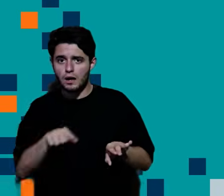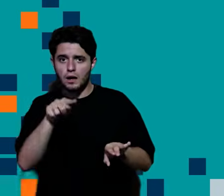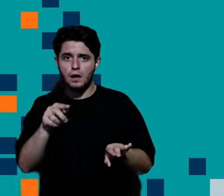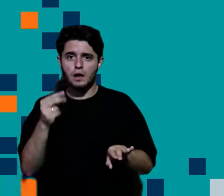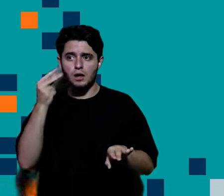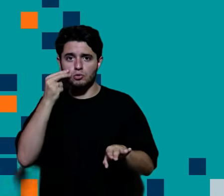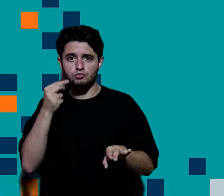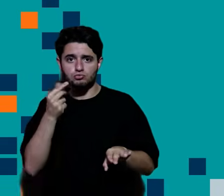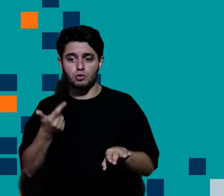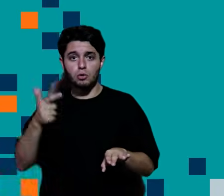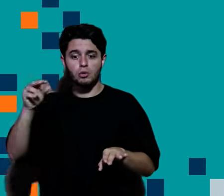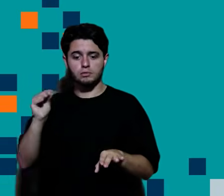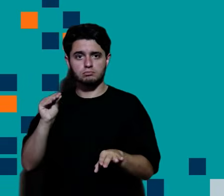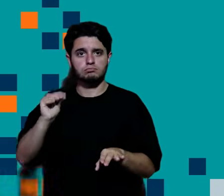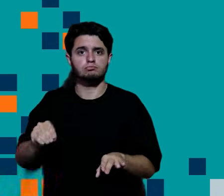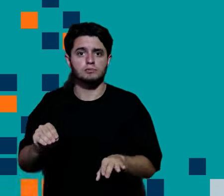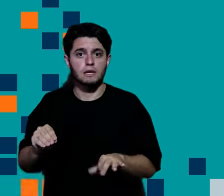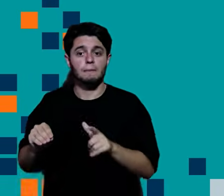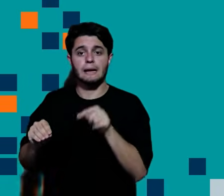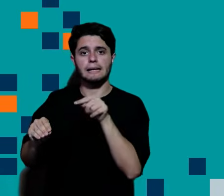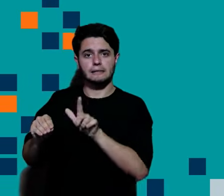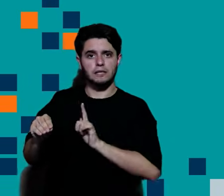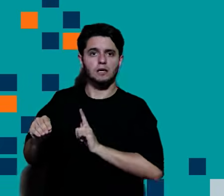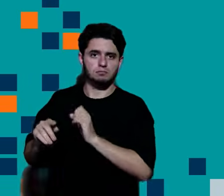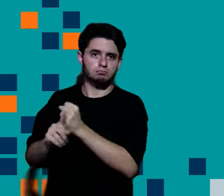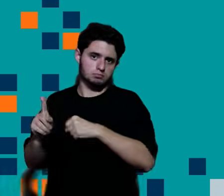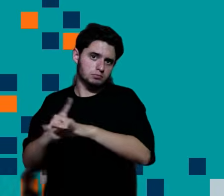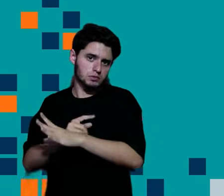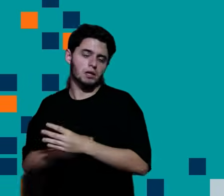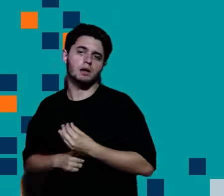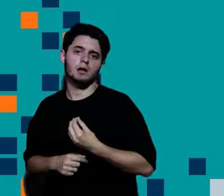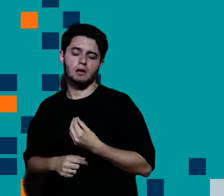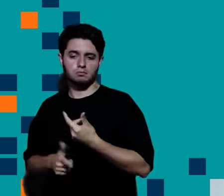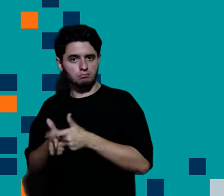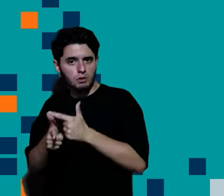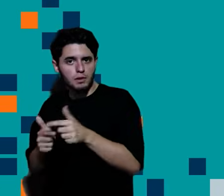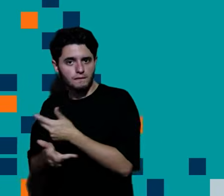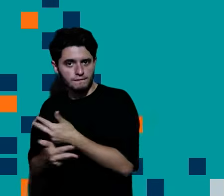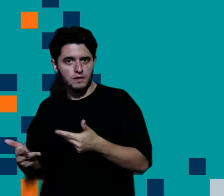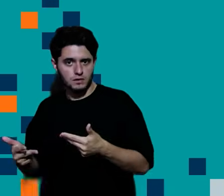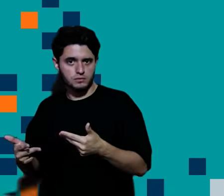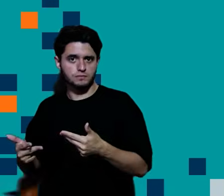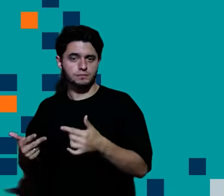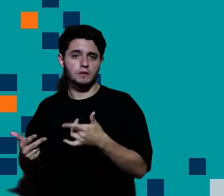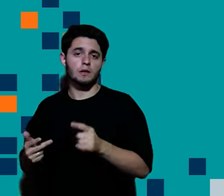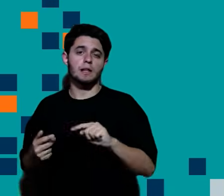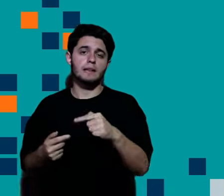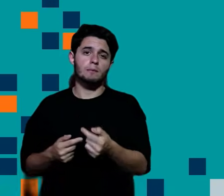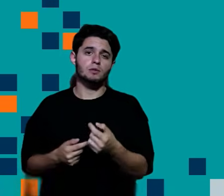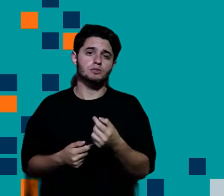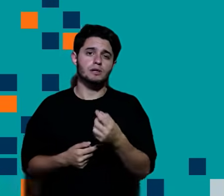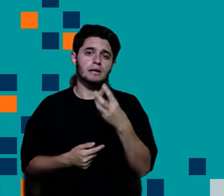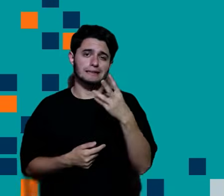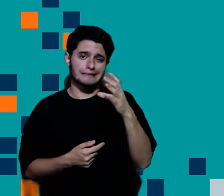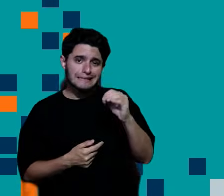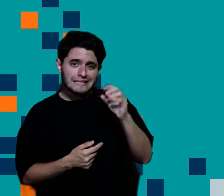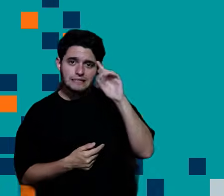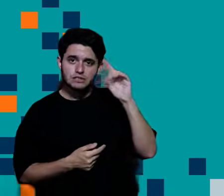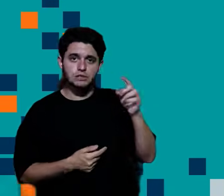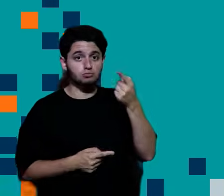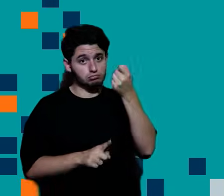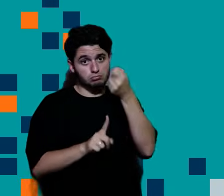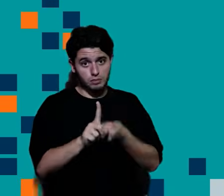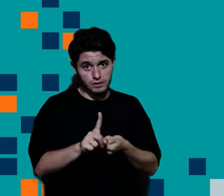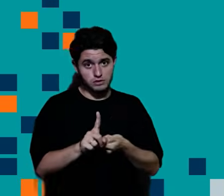enriched environment like this, that they could run around and play and do a variety of things. And then after 30 days,